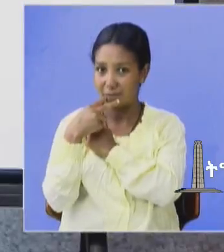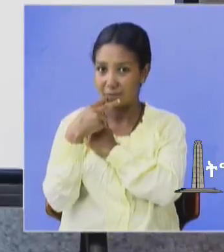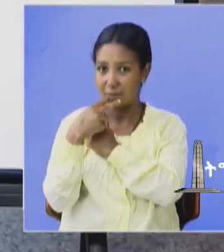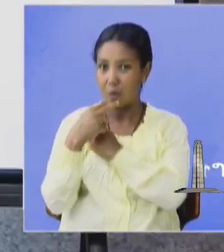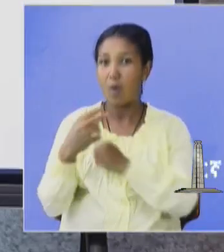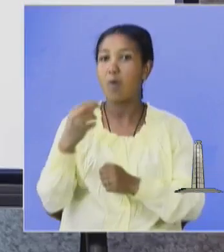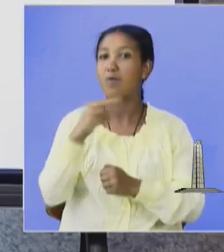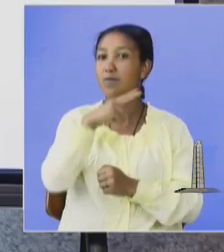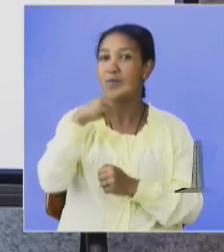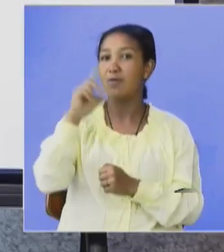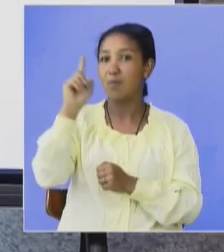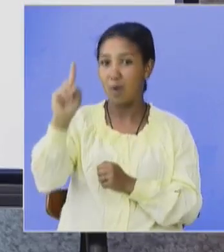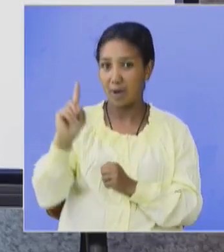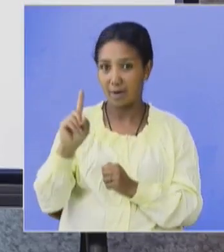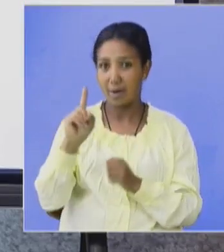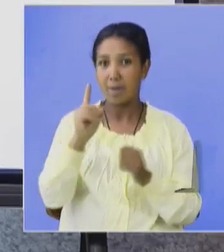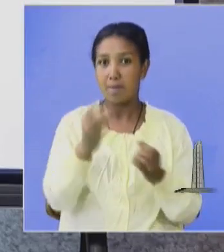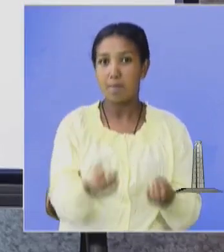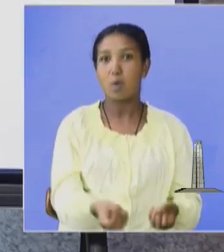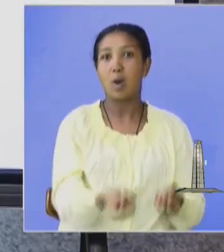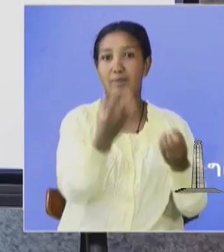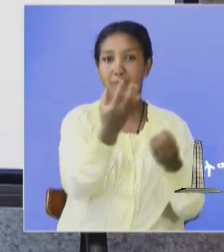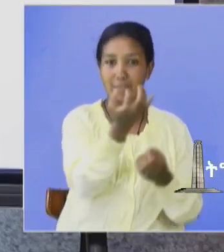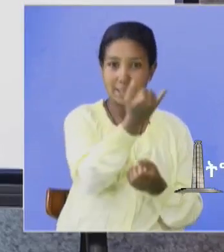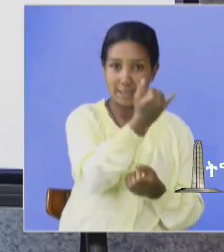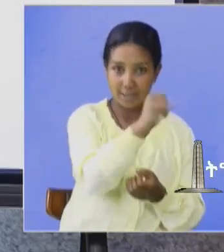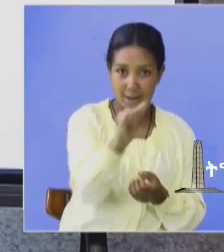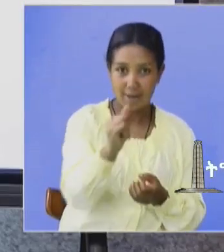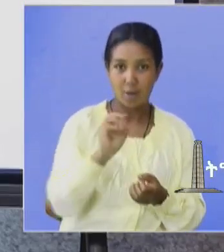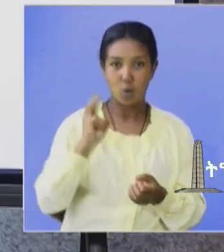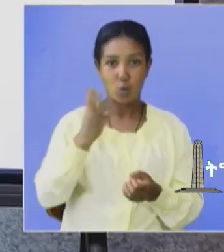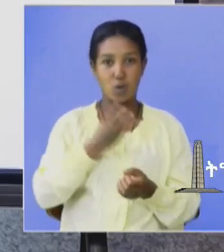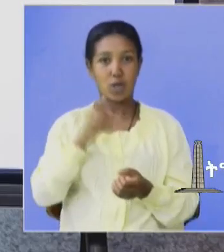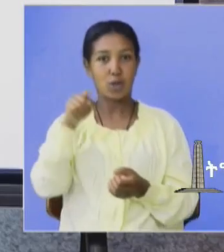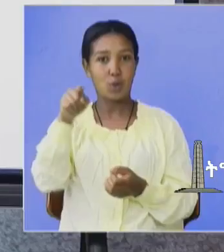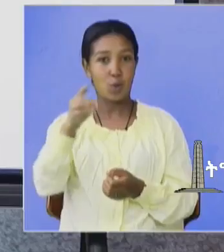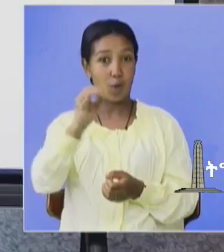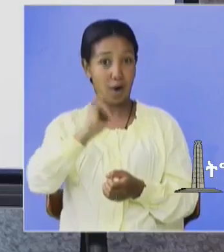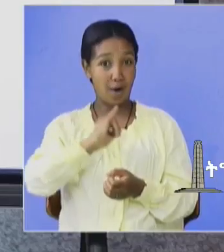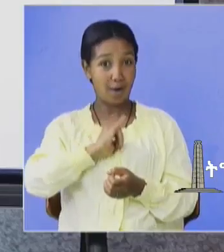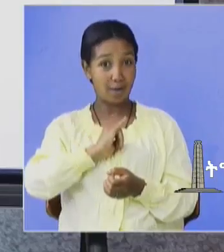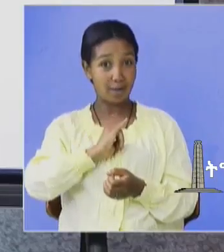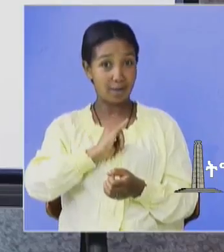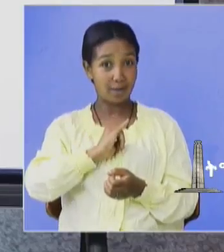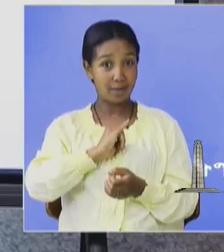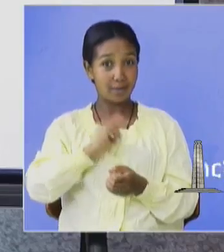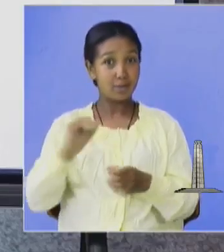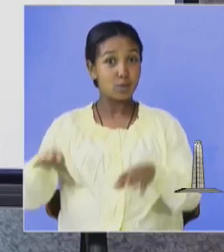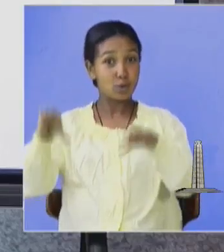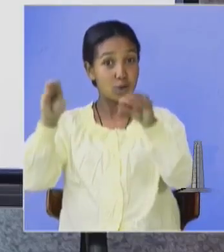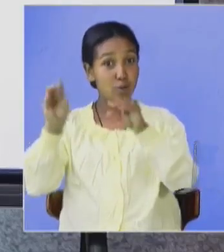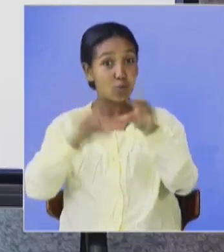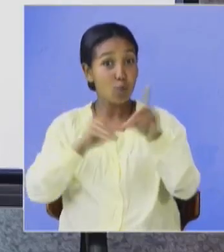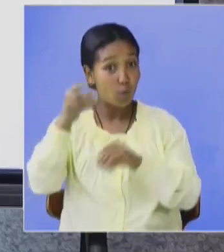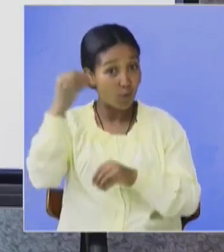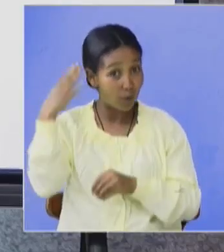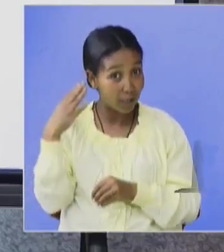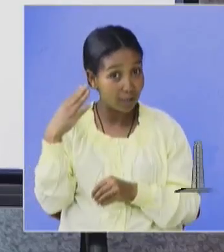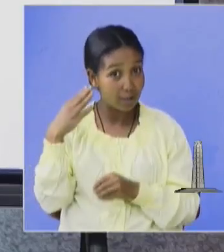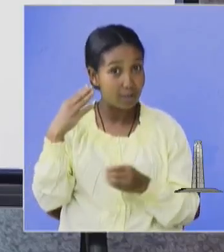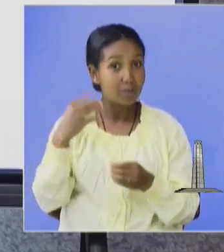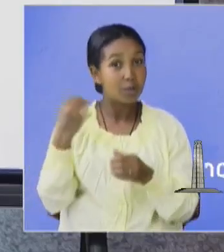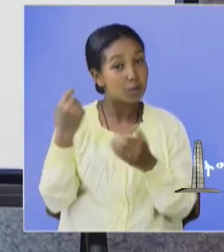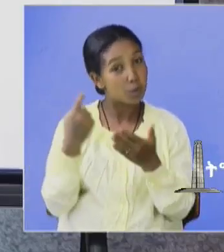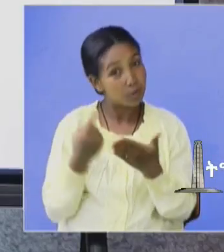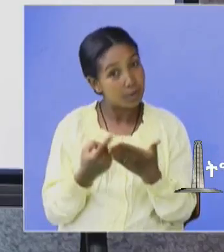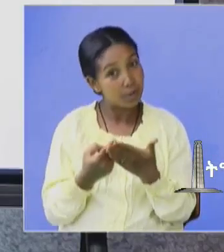plural subjects like they, we, you, and I, students, don't forget that it could be